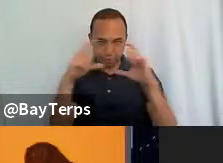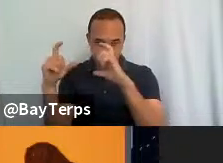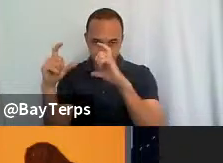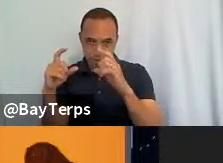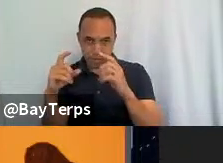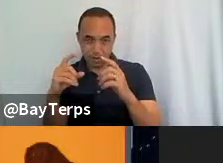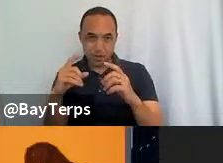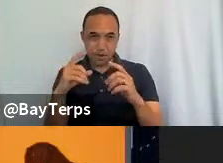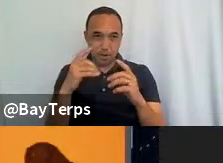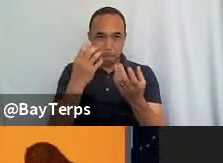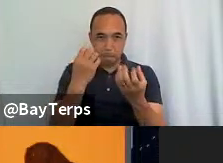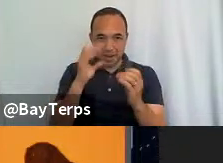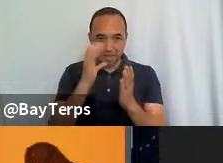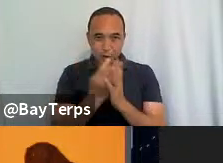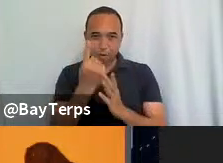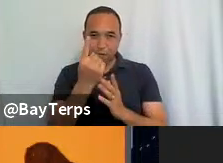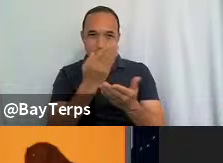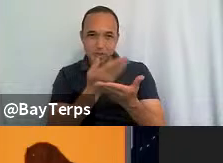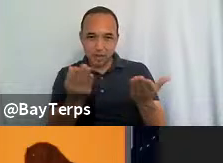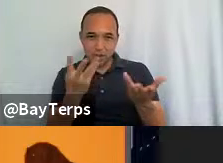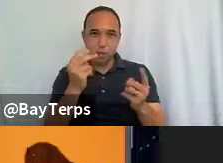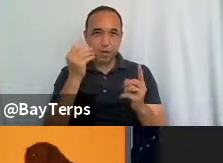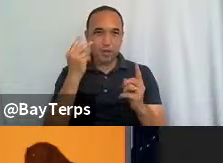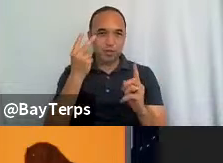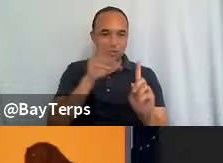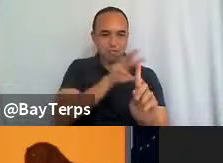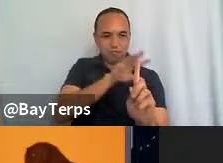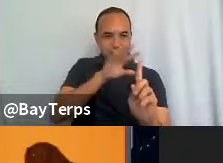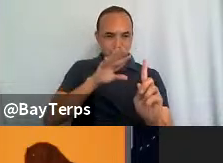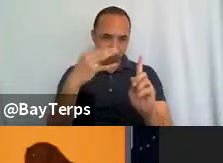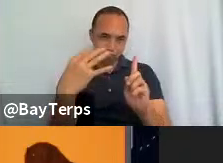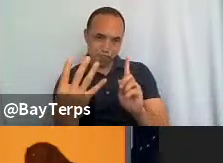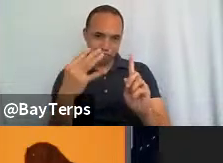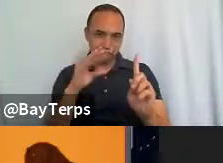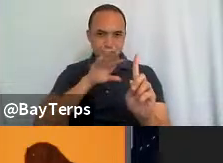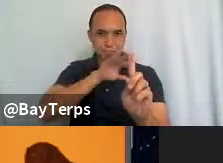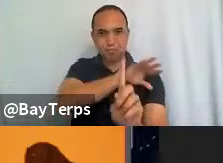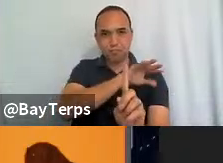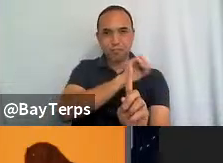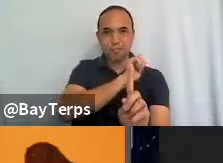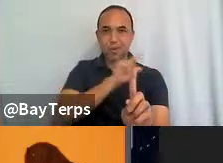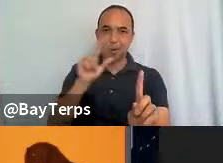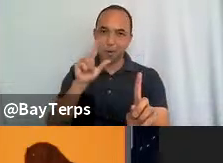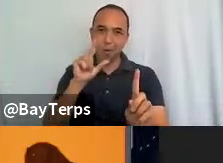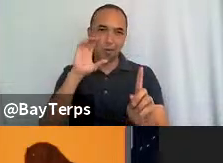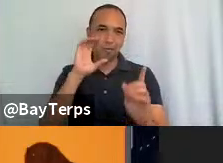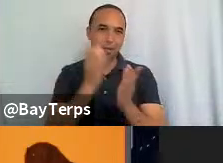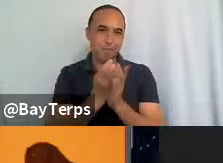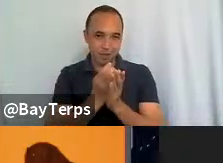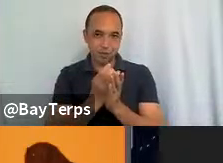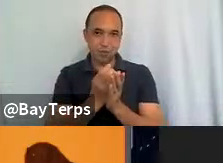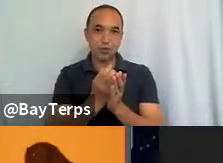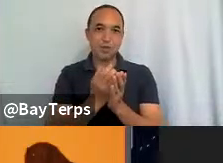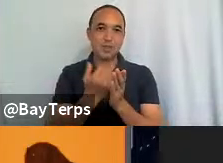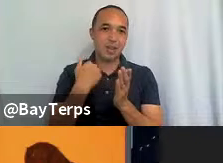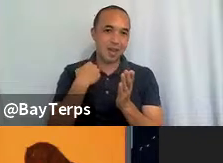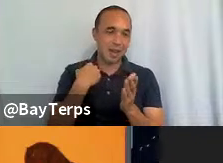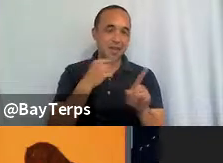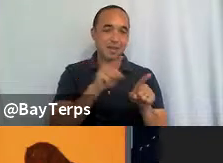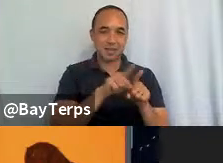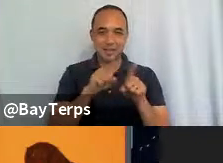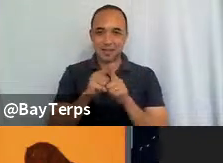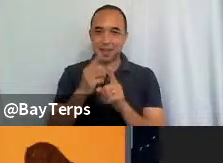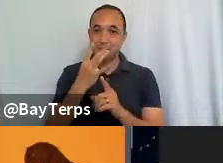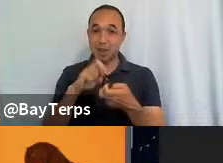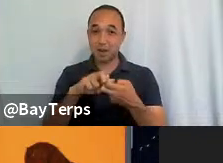different angles or things like that, and all of those pictures all had the same lighting issue,